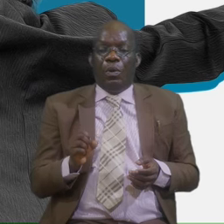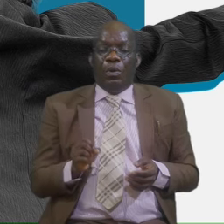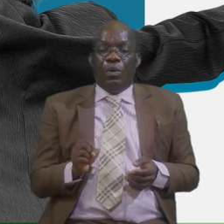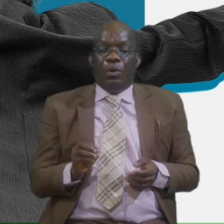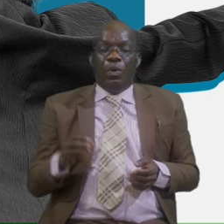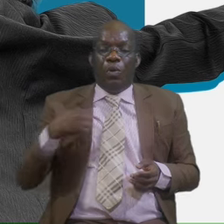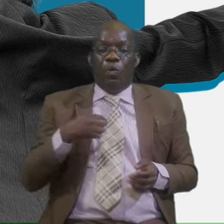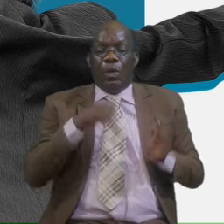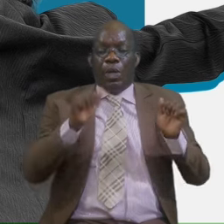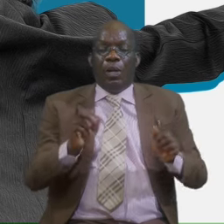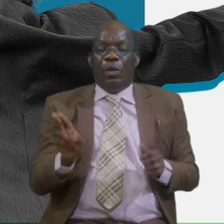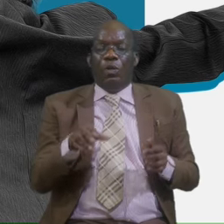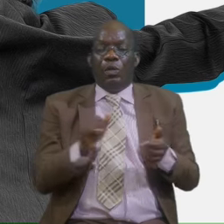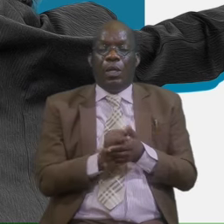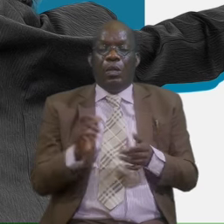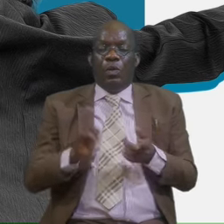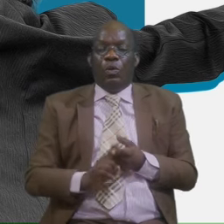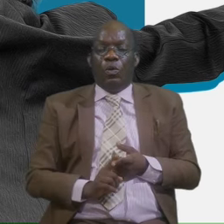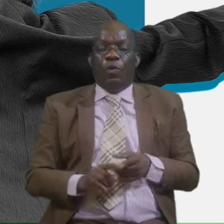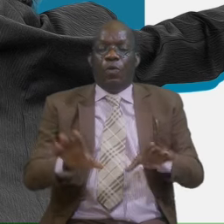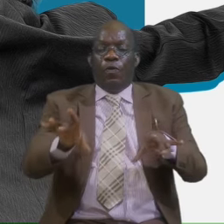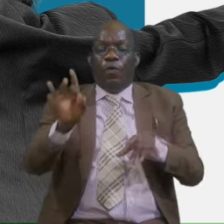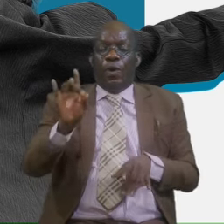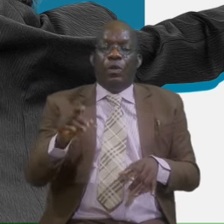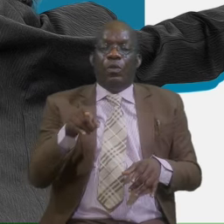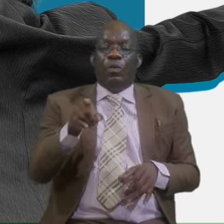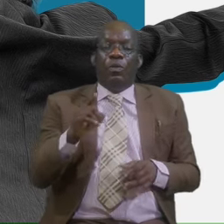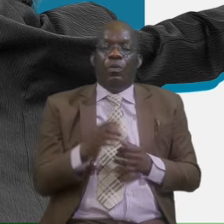So please, the counselors,